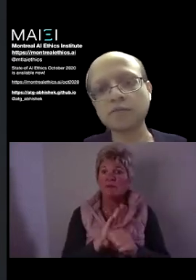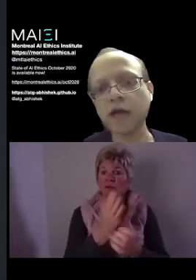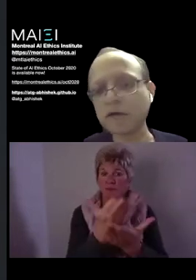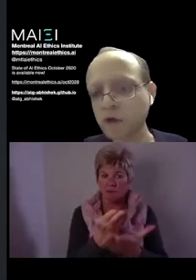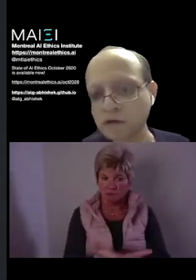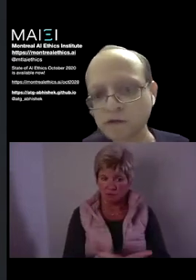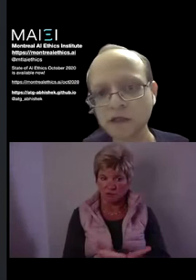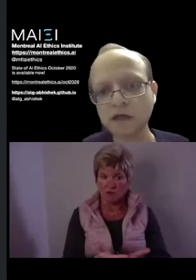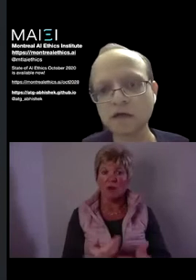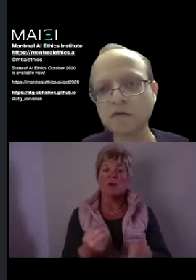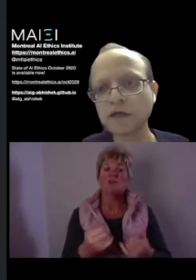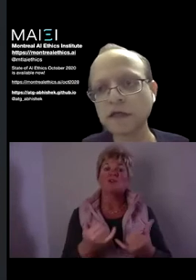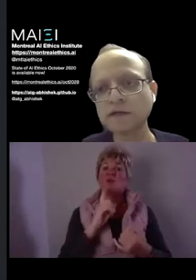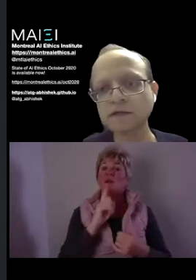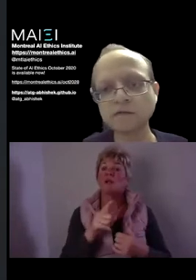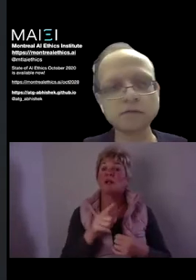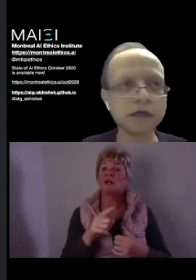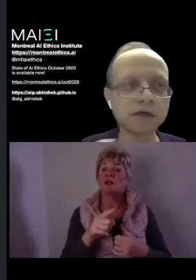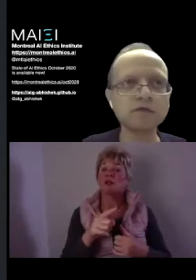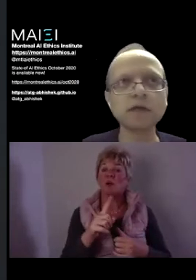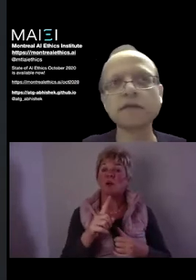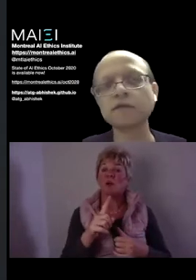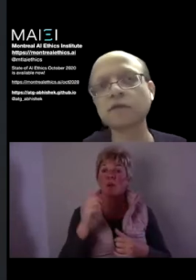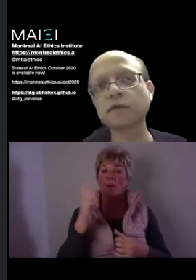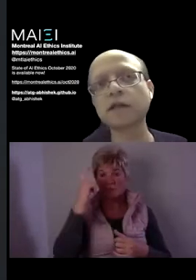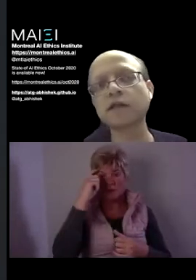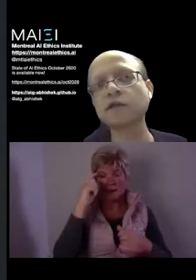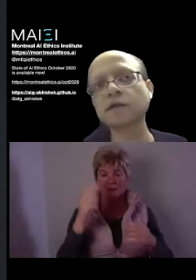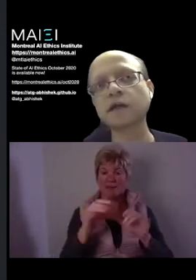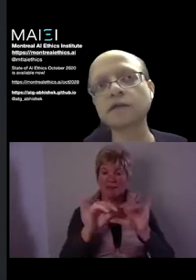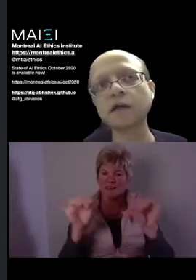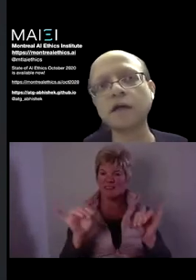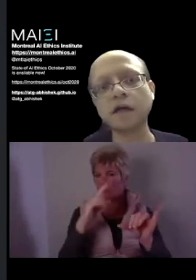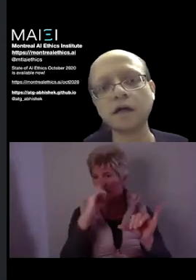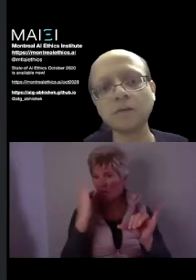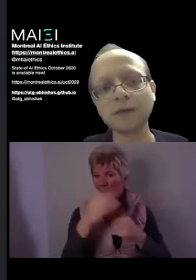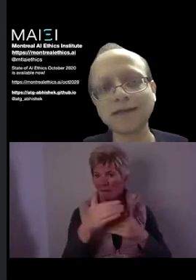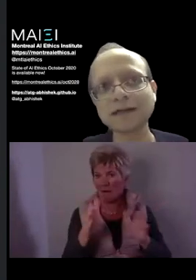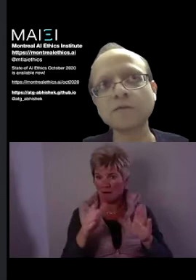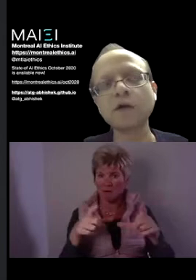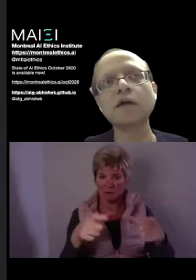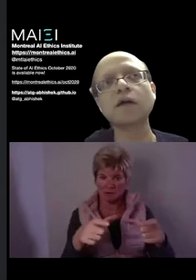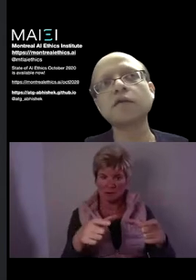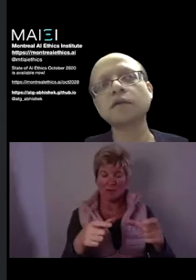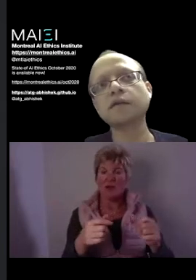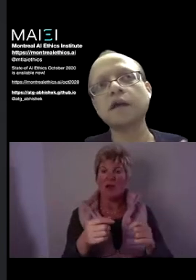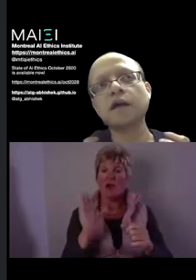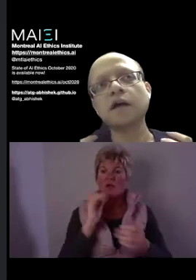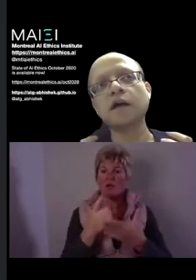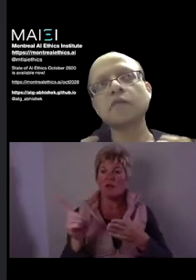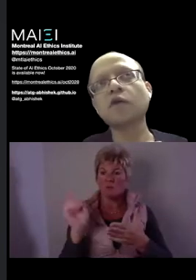open that black box of the AI system. And I know, again, this was something that was discussed last time where,